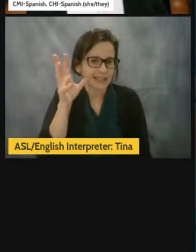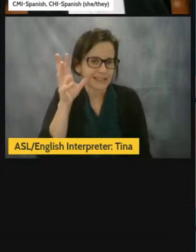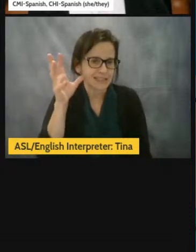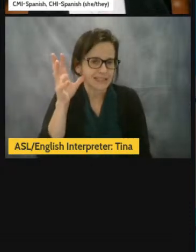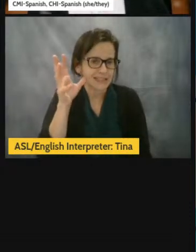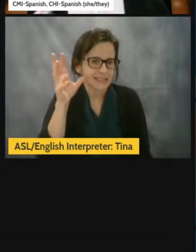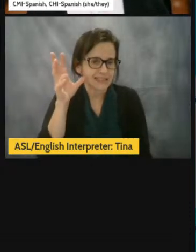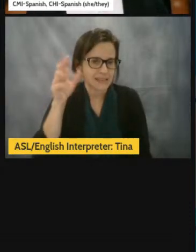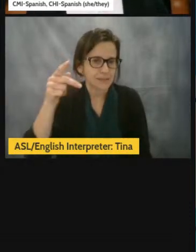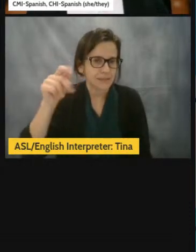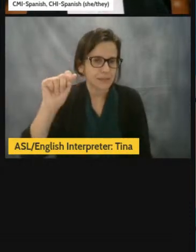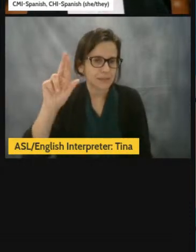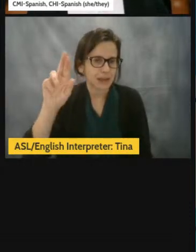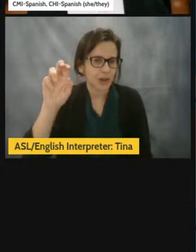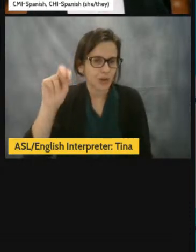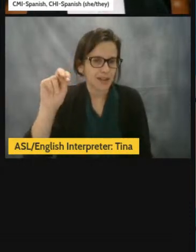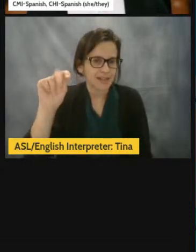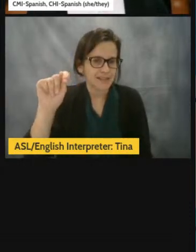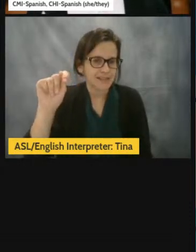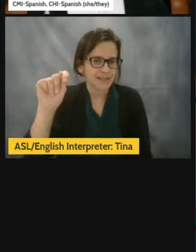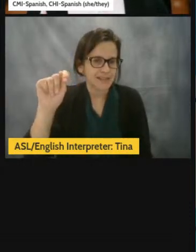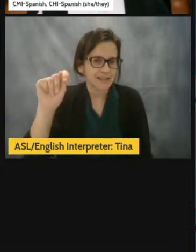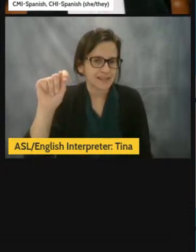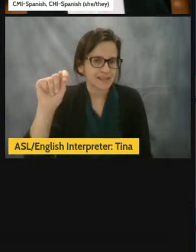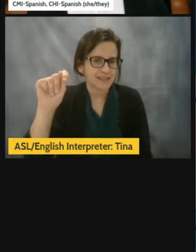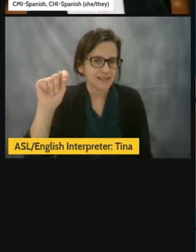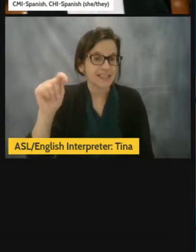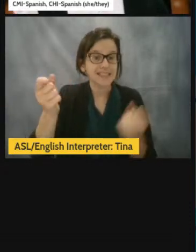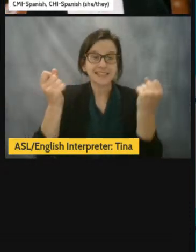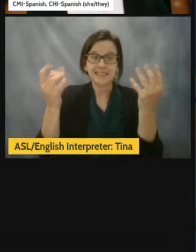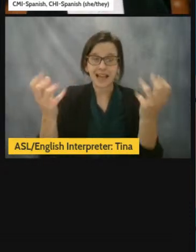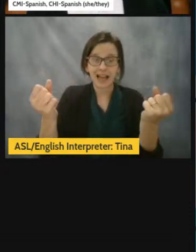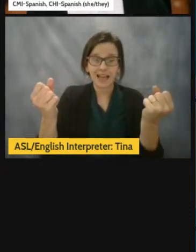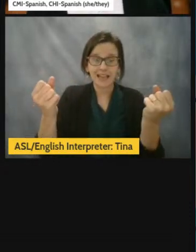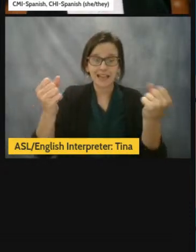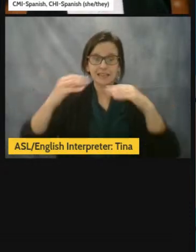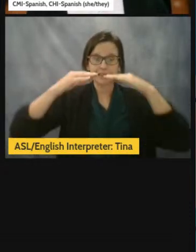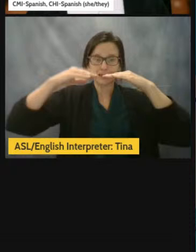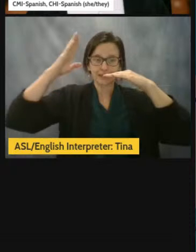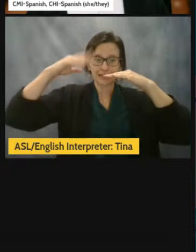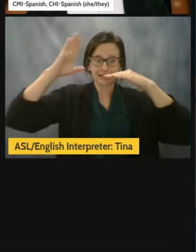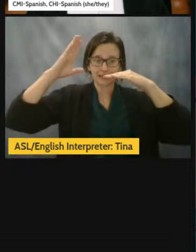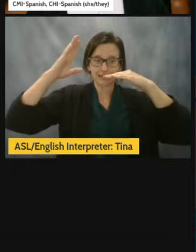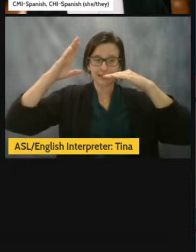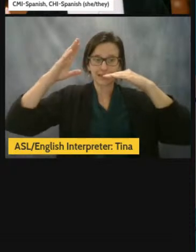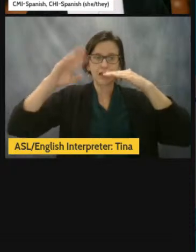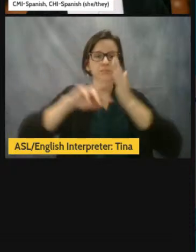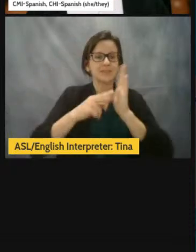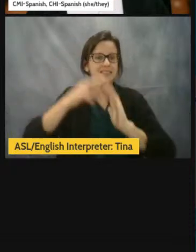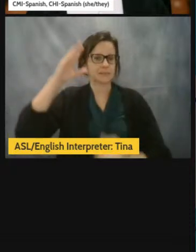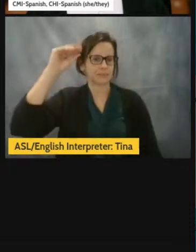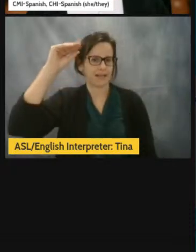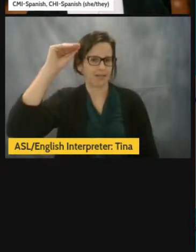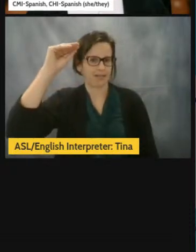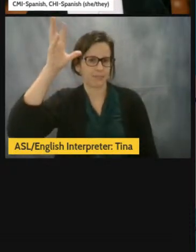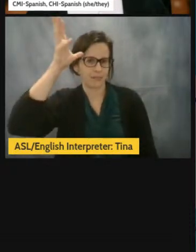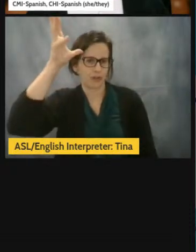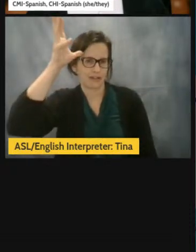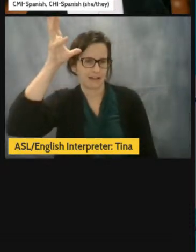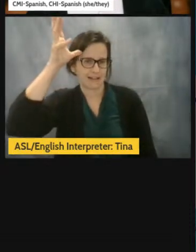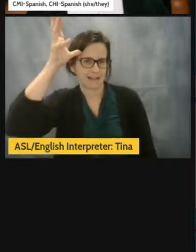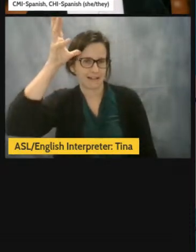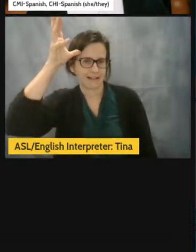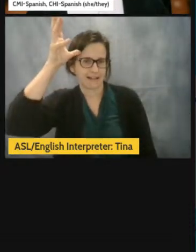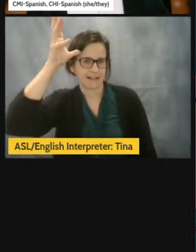So from what I understand, signing at the top half of the face means male parent,